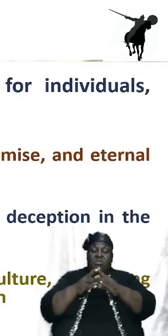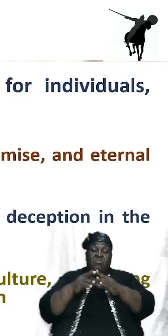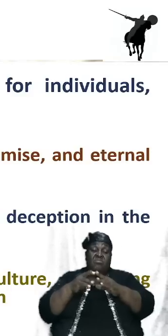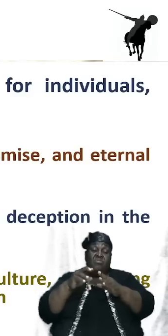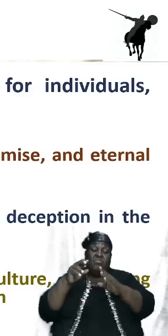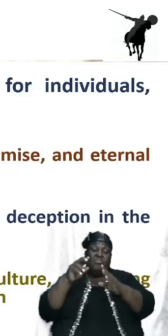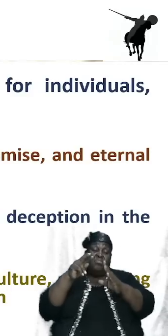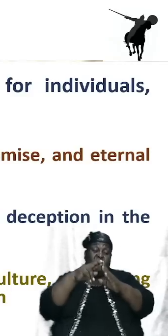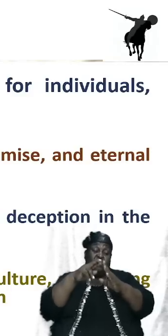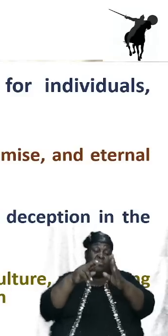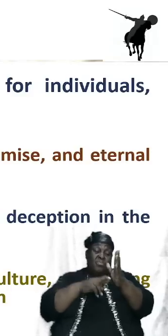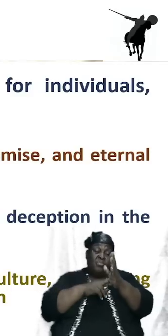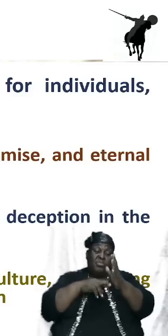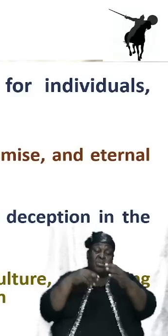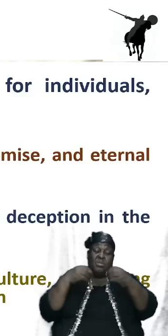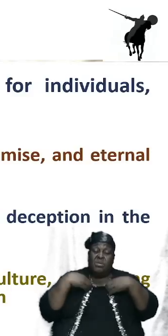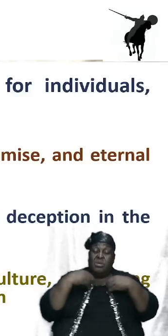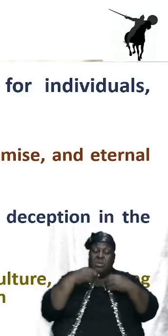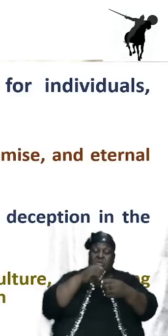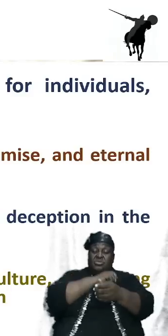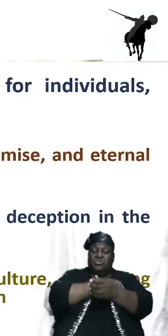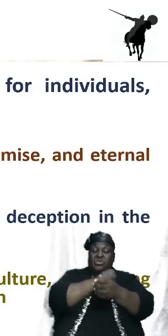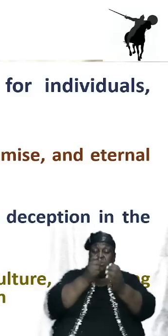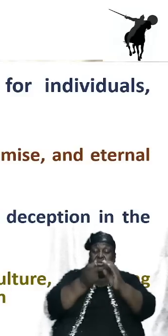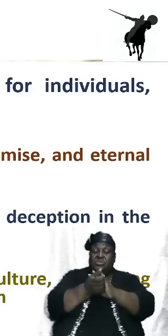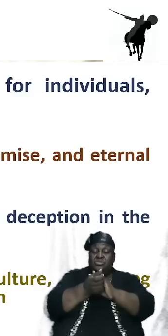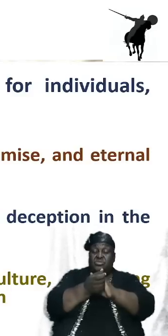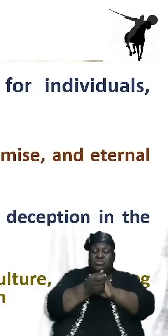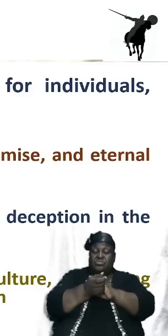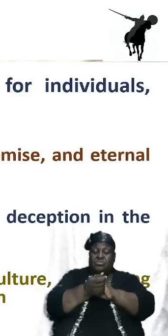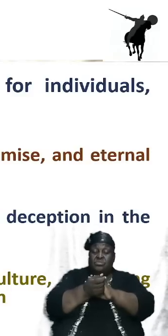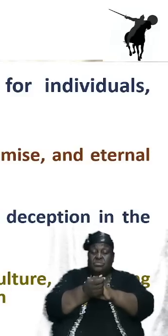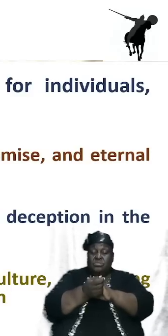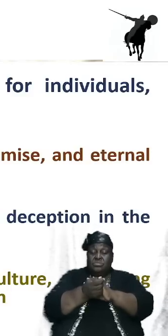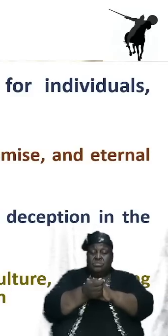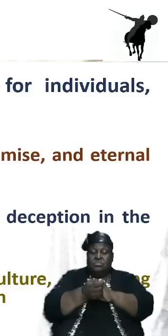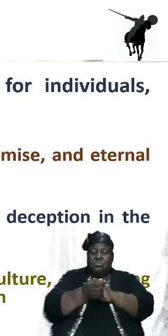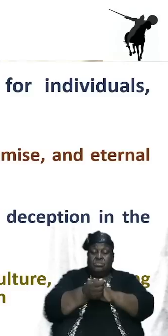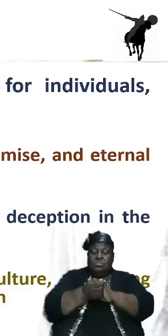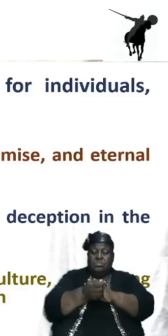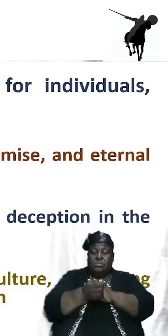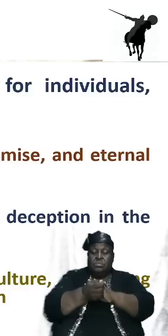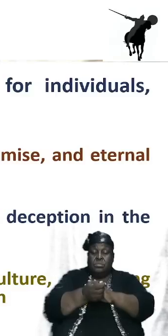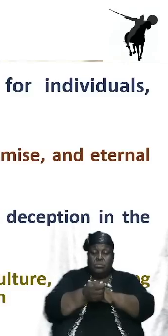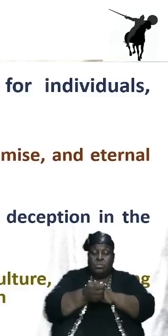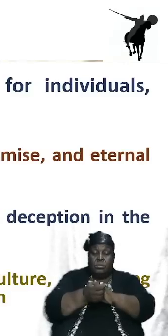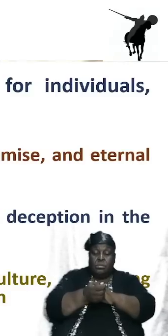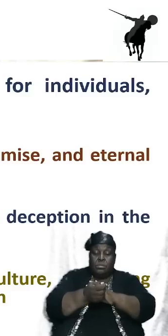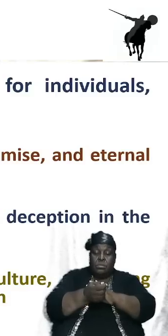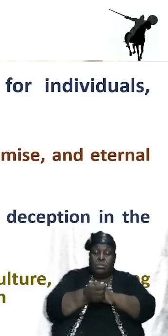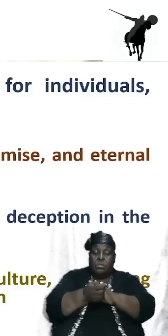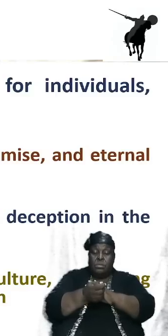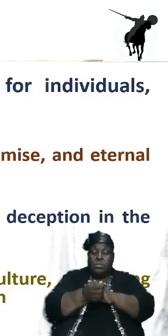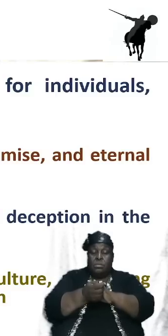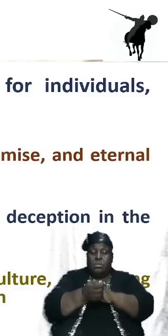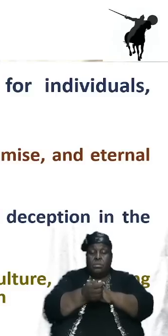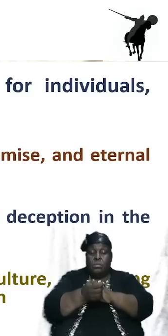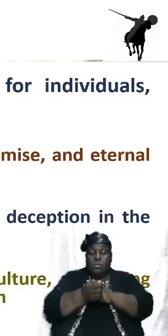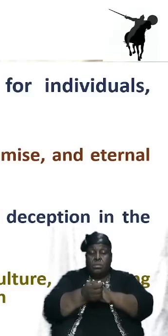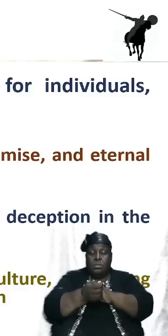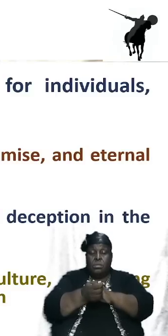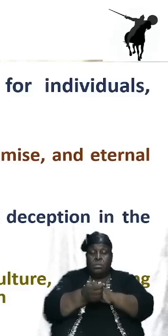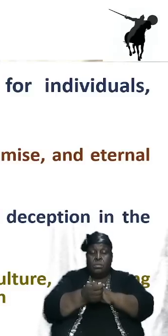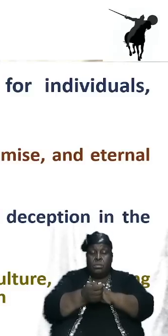have standards anymore. False teaching causes division. False teaching causes strife and deception in the church.